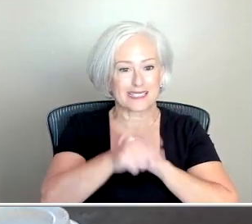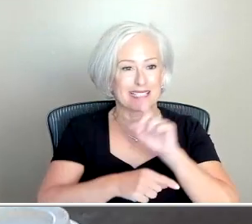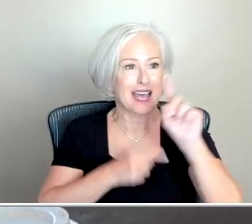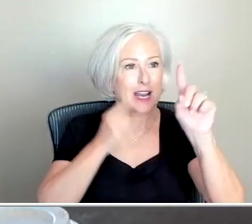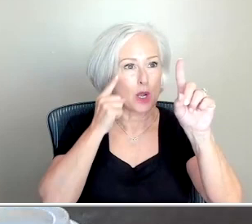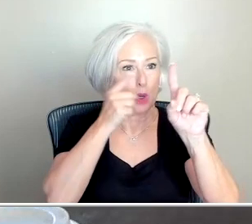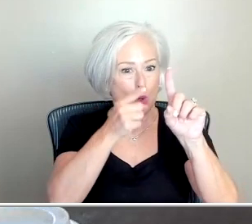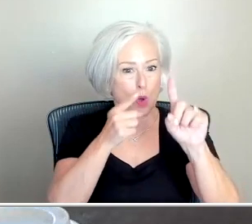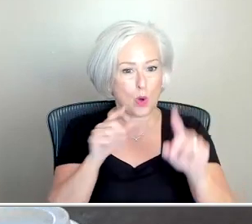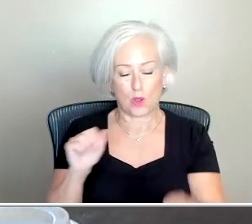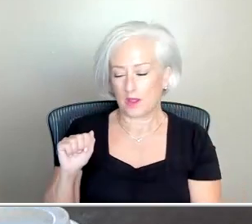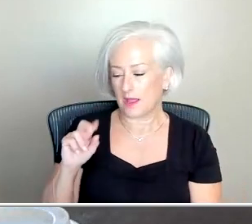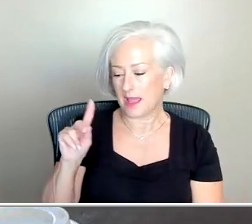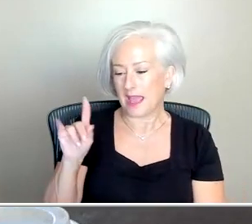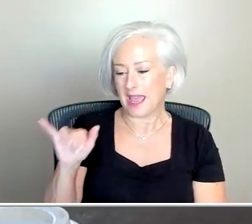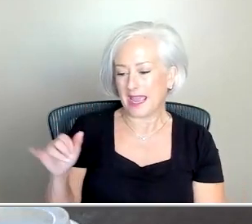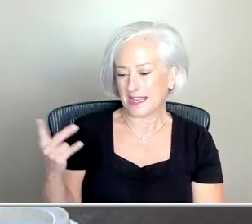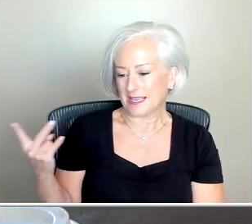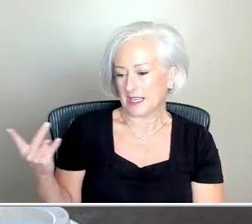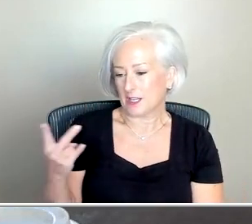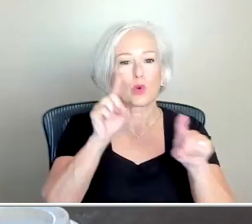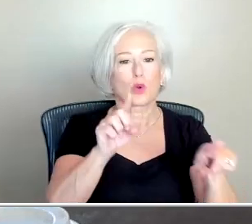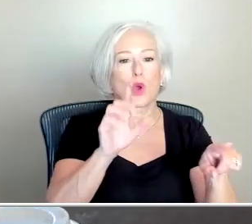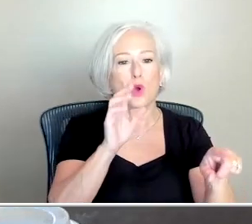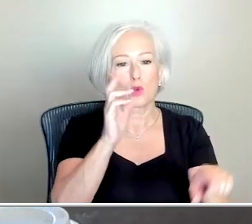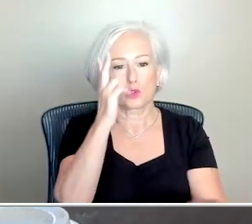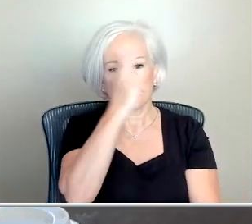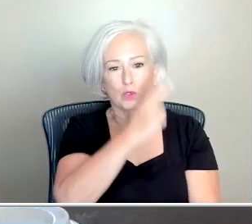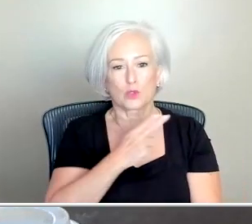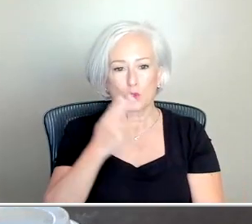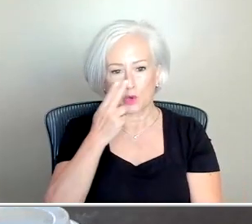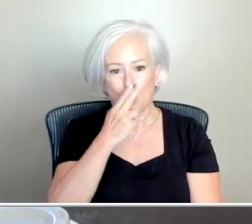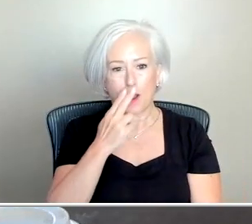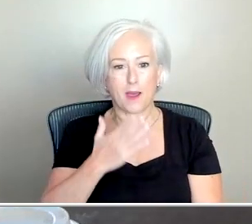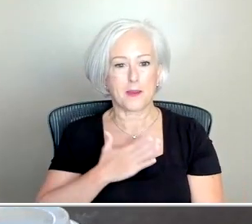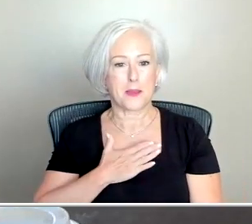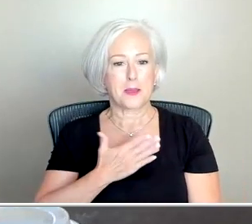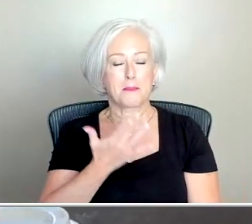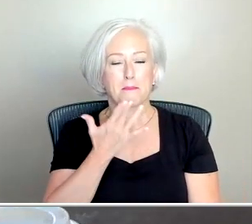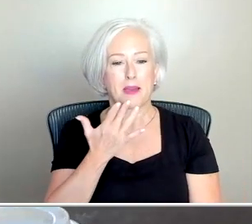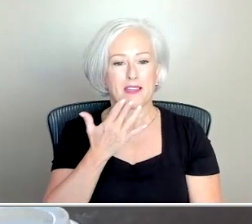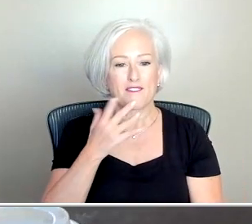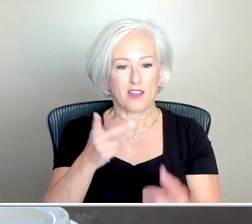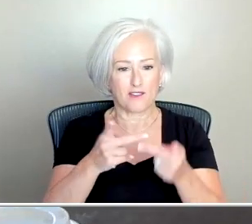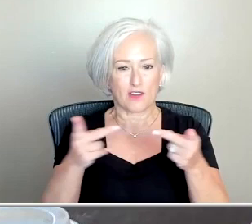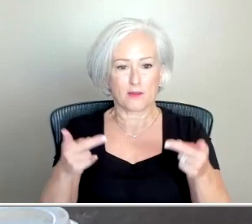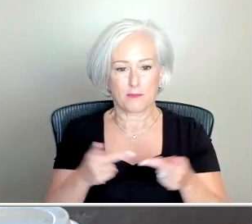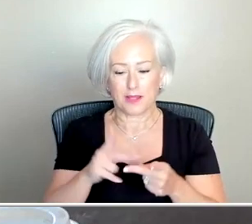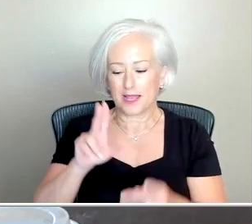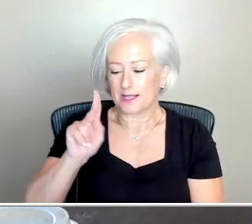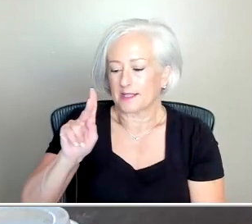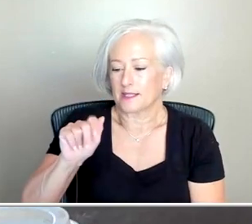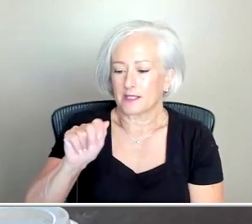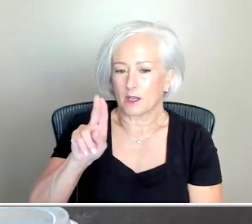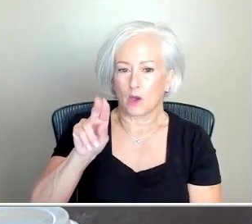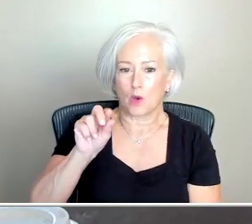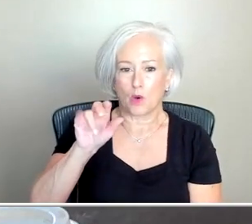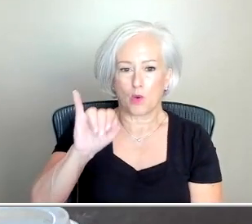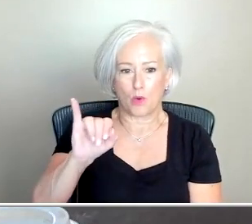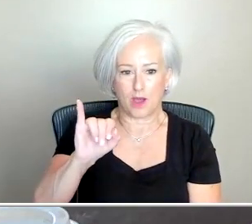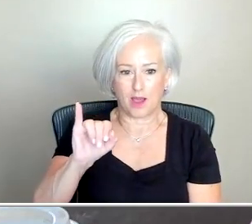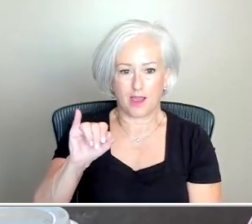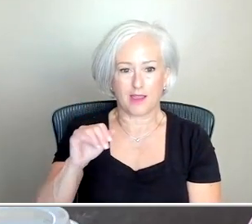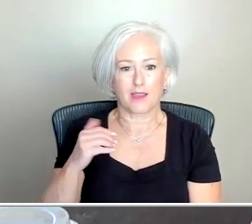go to Hawaii, to my favorite place on Kauai, at this condo at